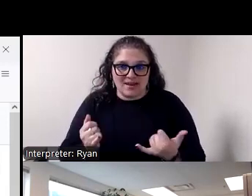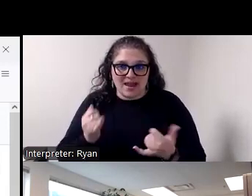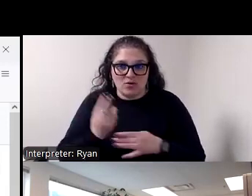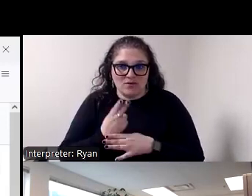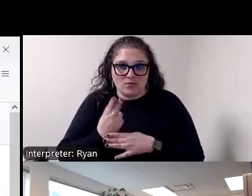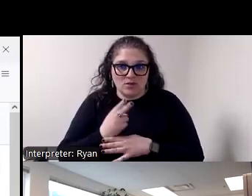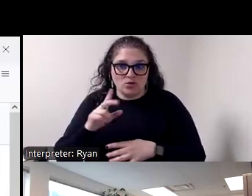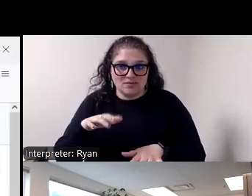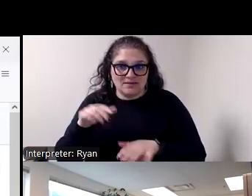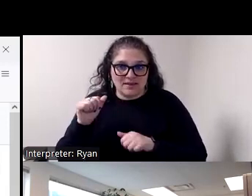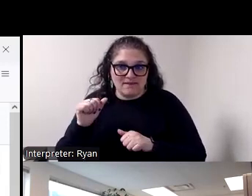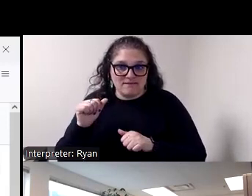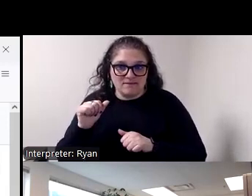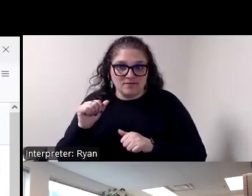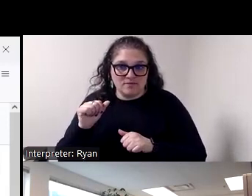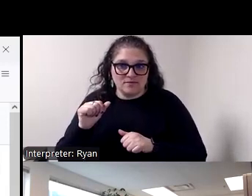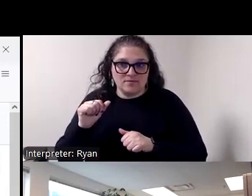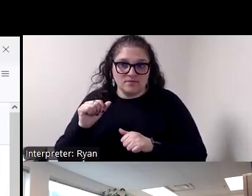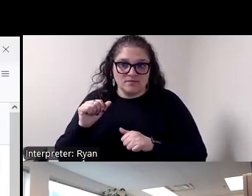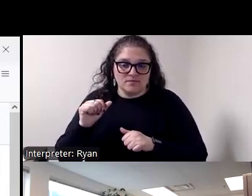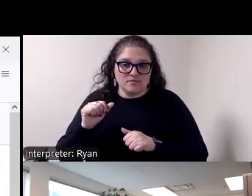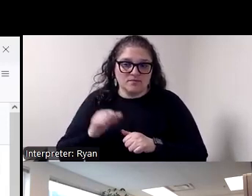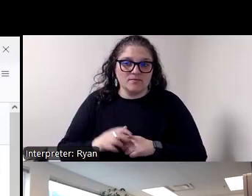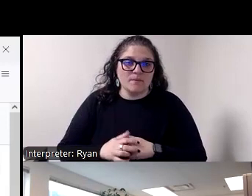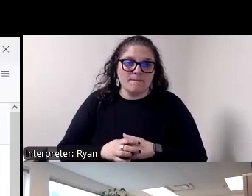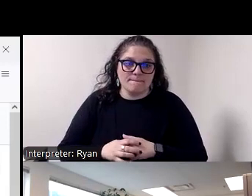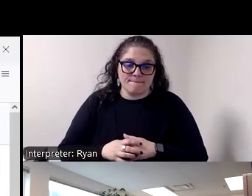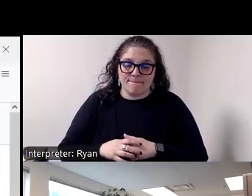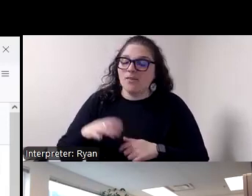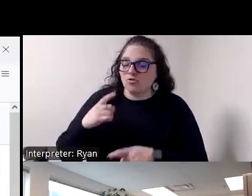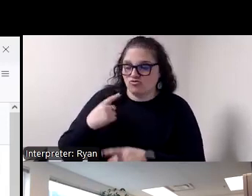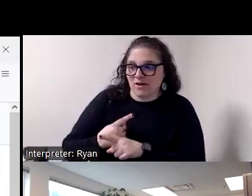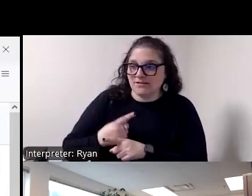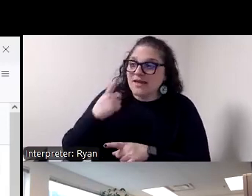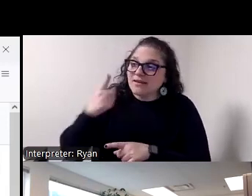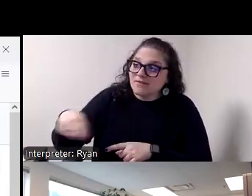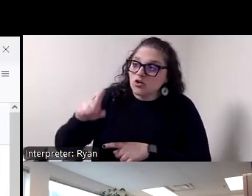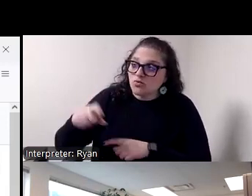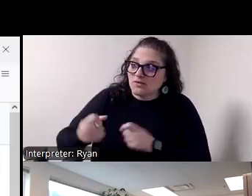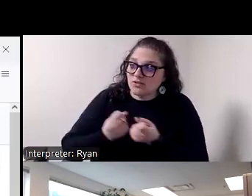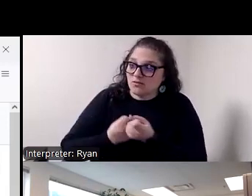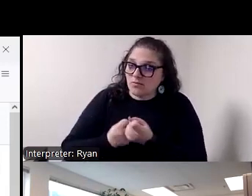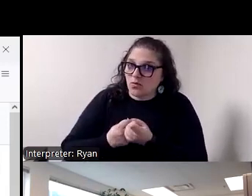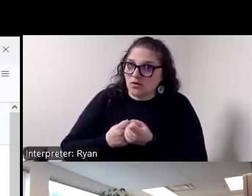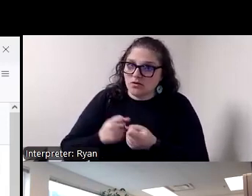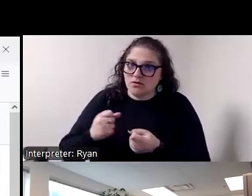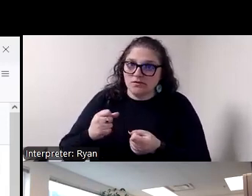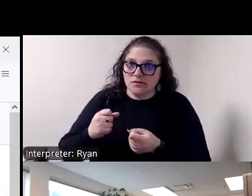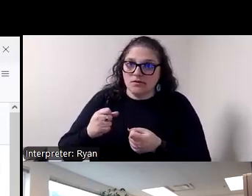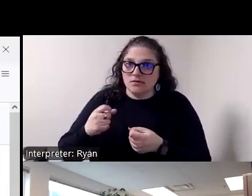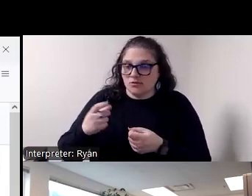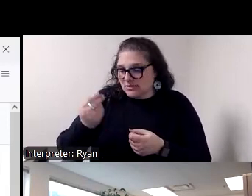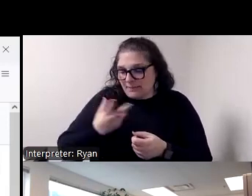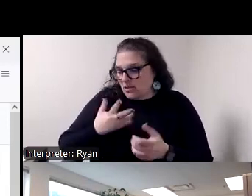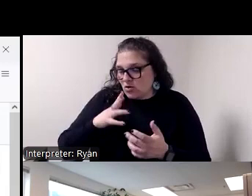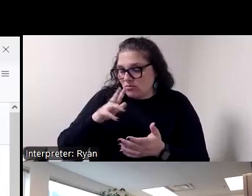leave. Correct. Yes. And if you guys need assistance with that, don't hesitate to reach out with me and I'd be